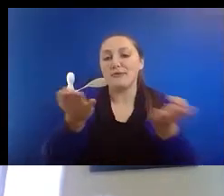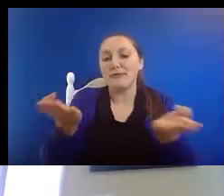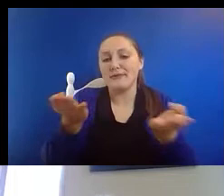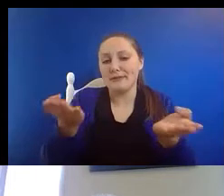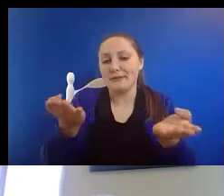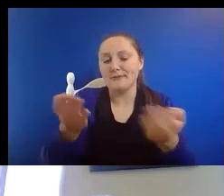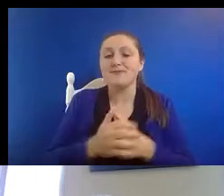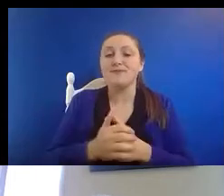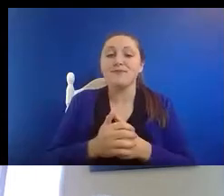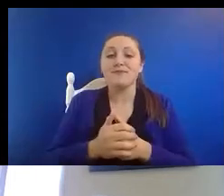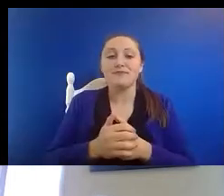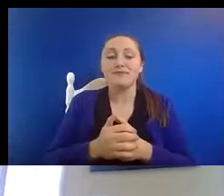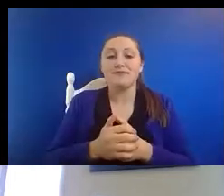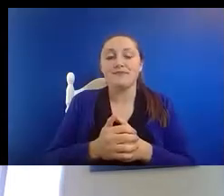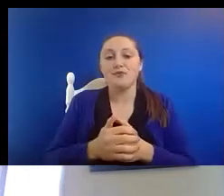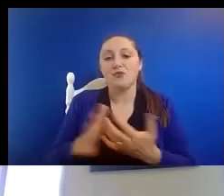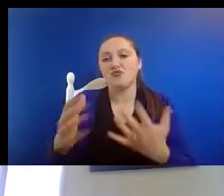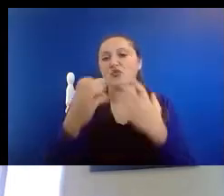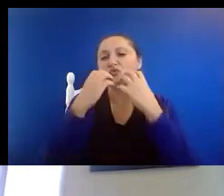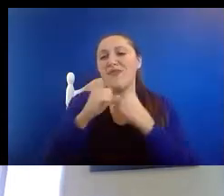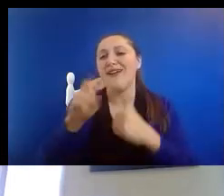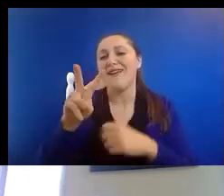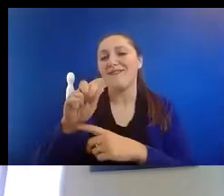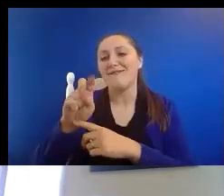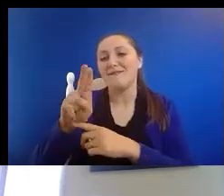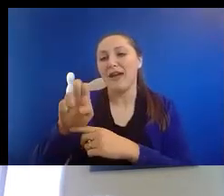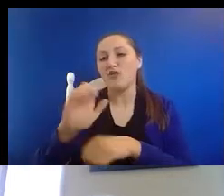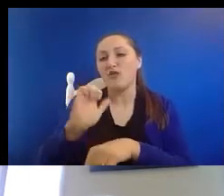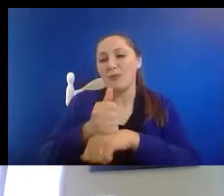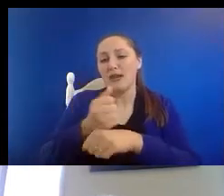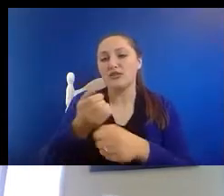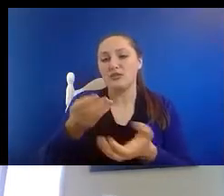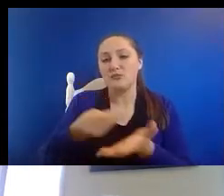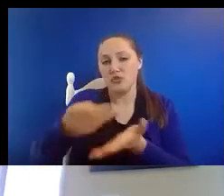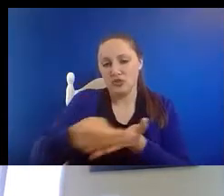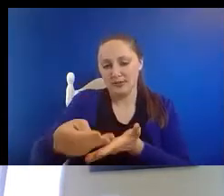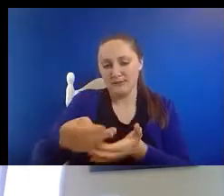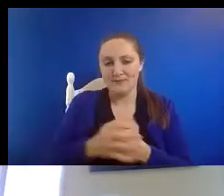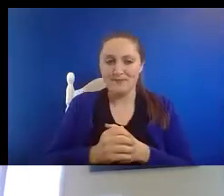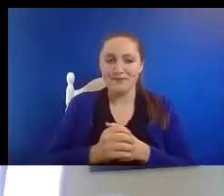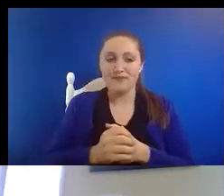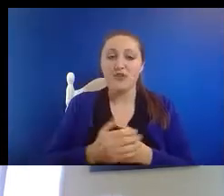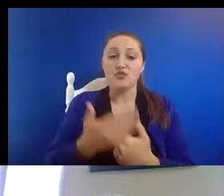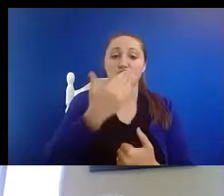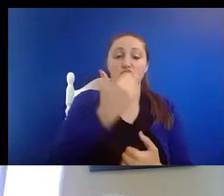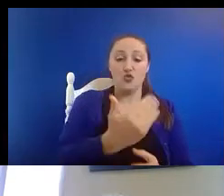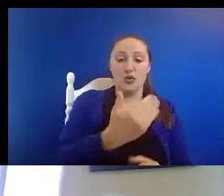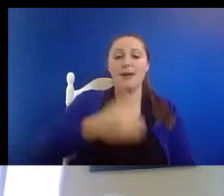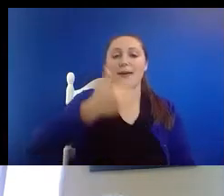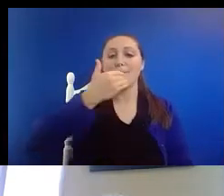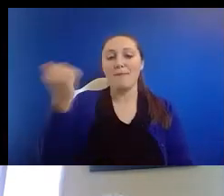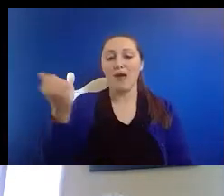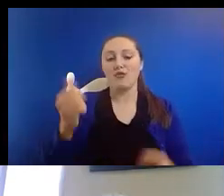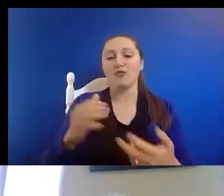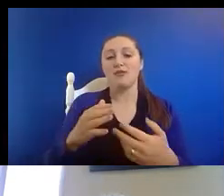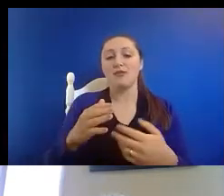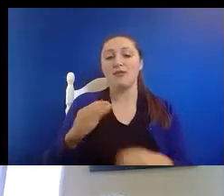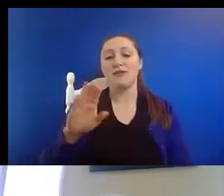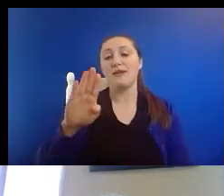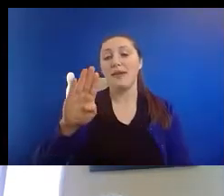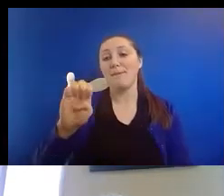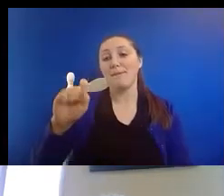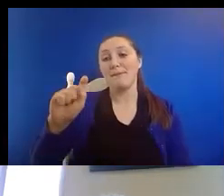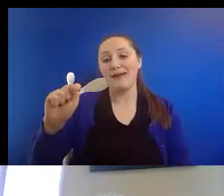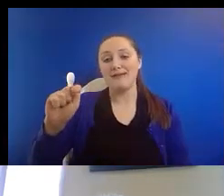value-based purchasing, there's good, better, and best. Good models involve